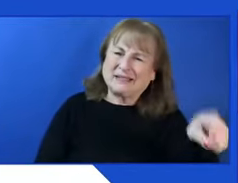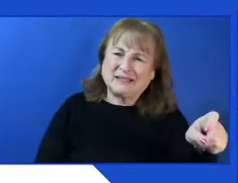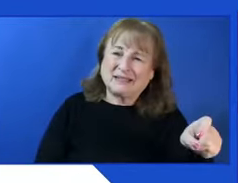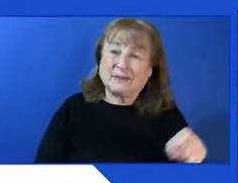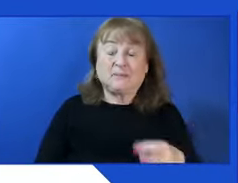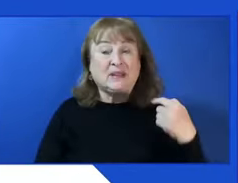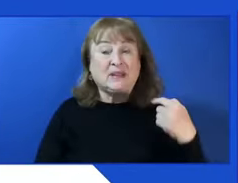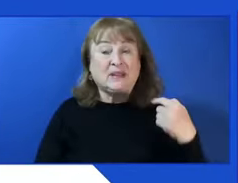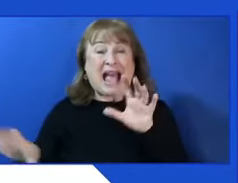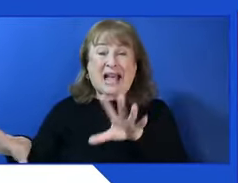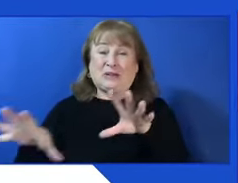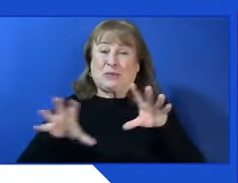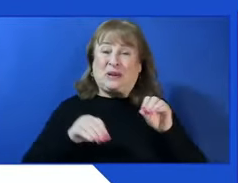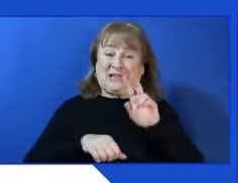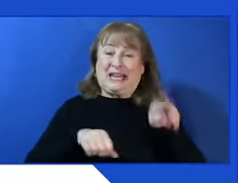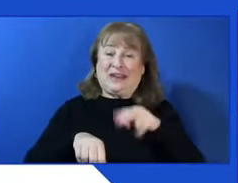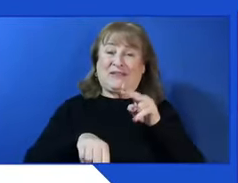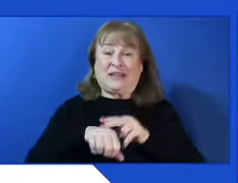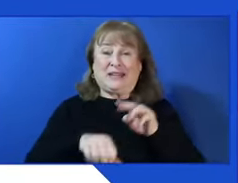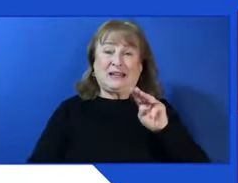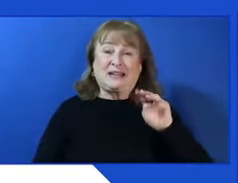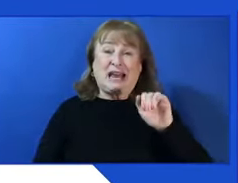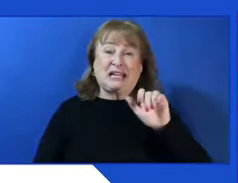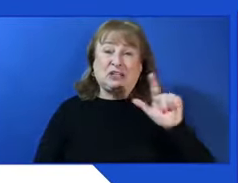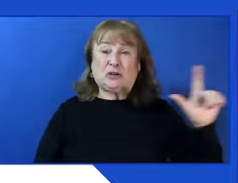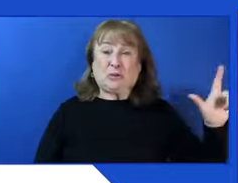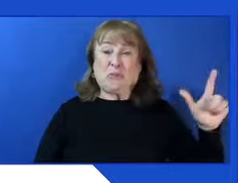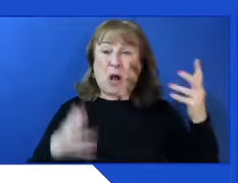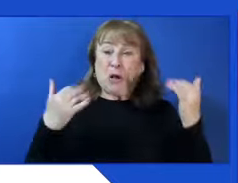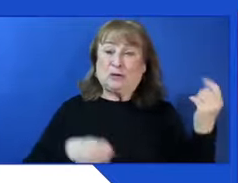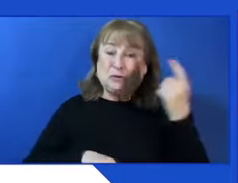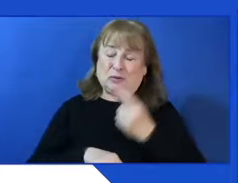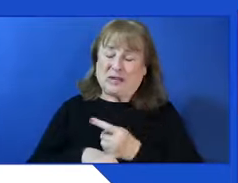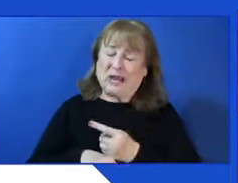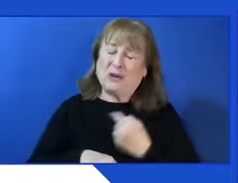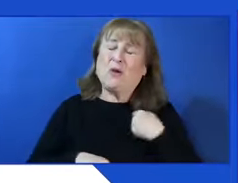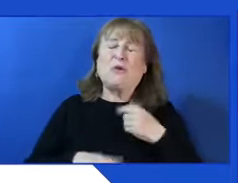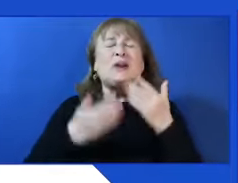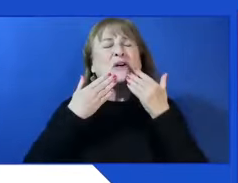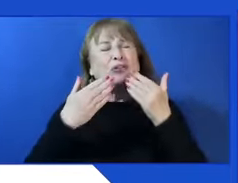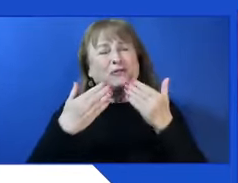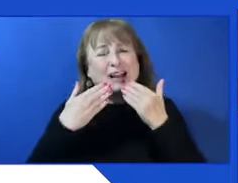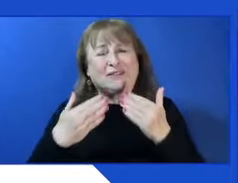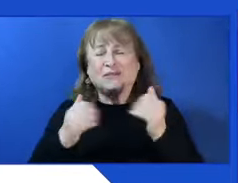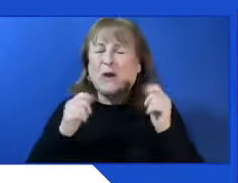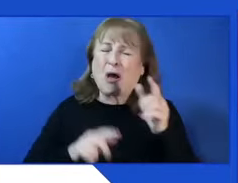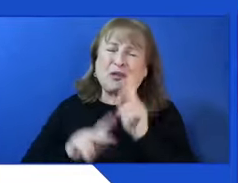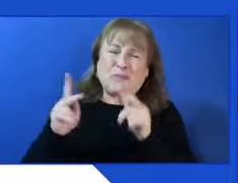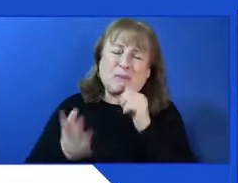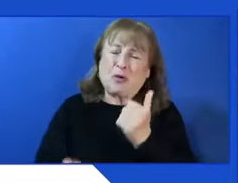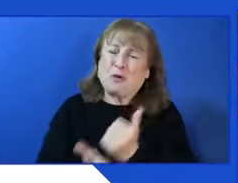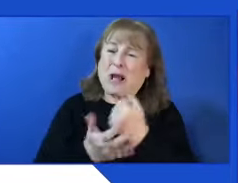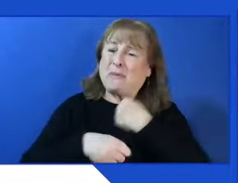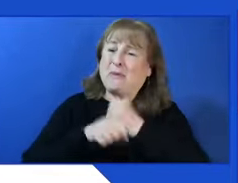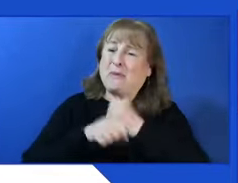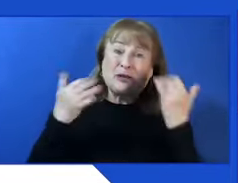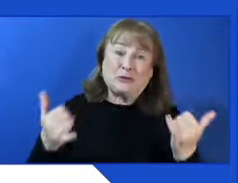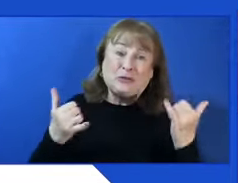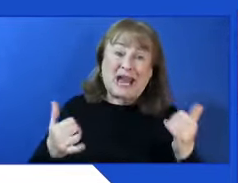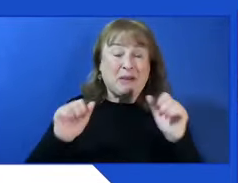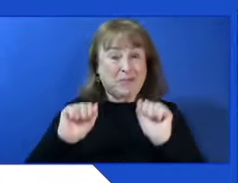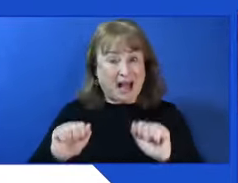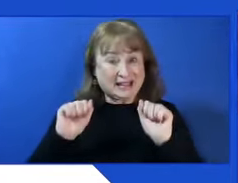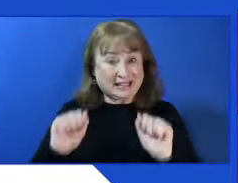we leave this National Mall today, we do so with gratitude to all who helped make today possible,